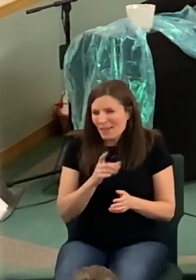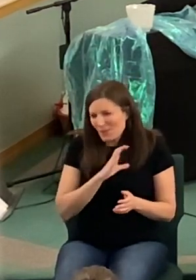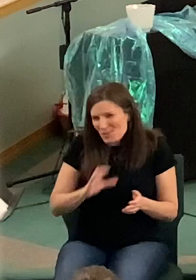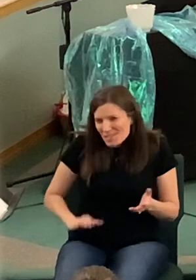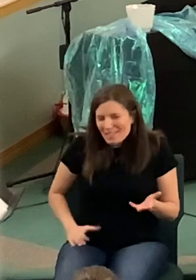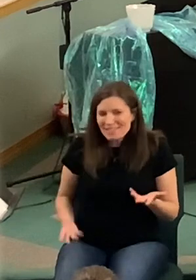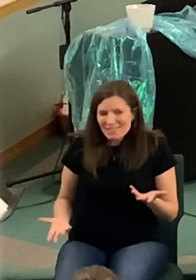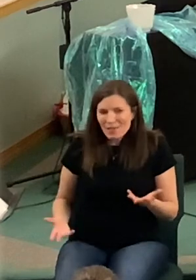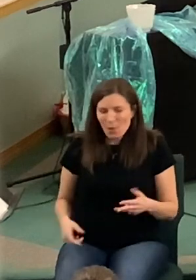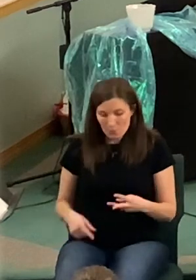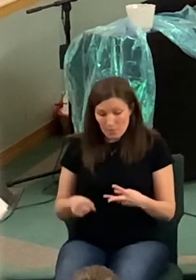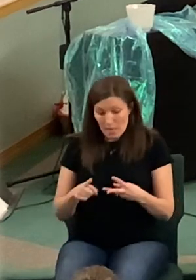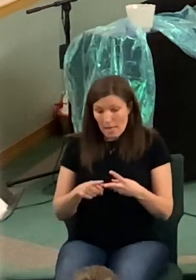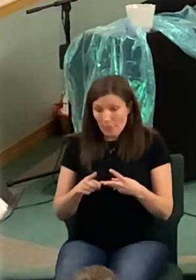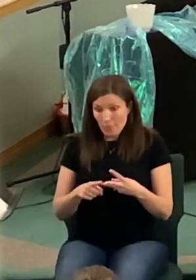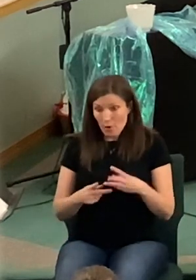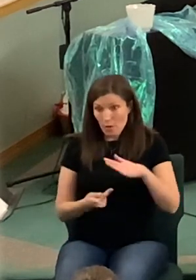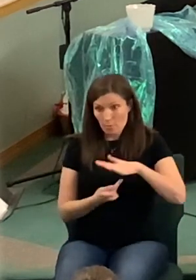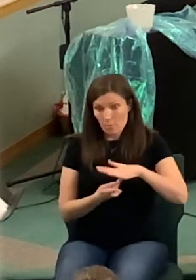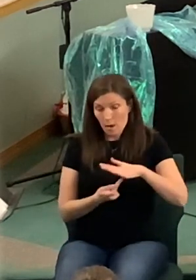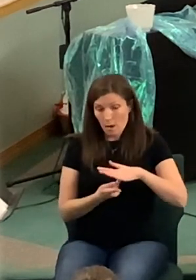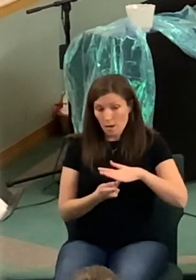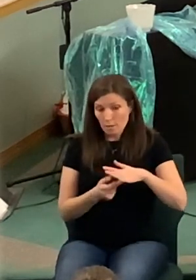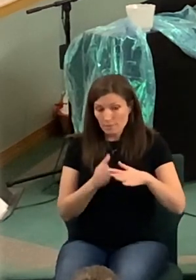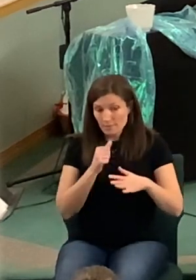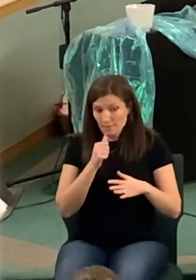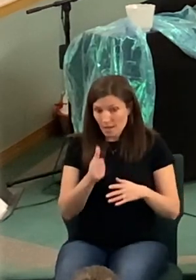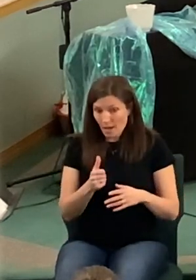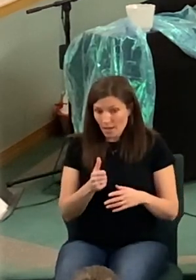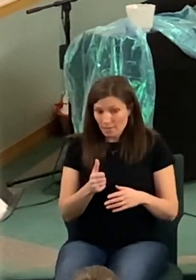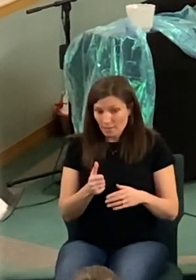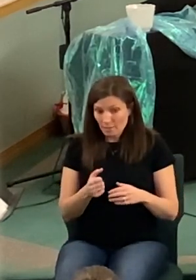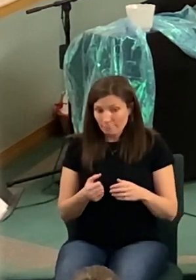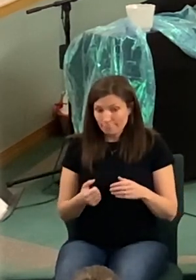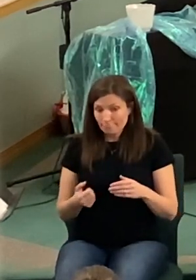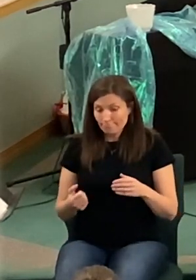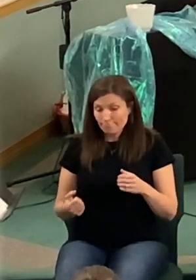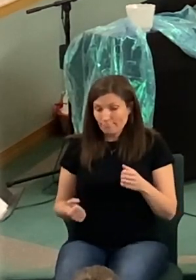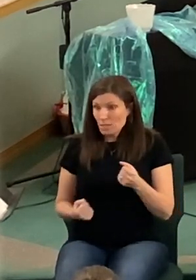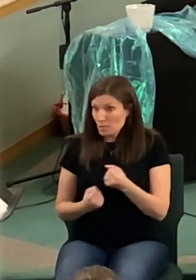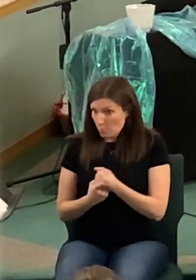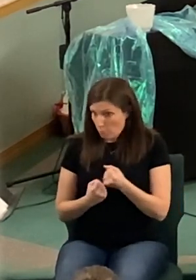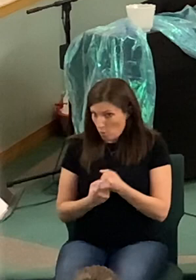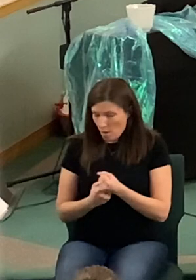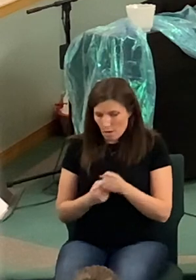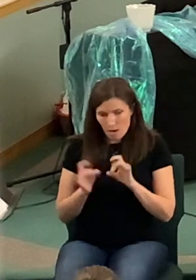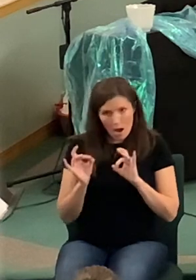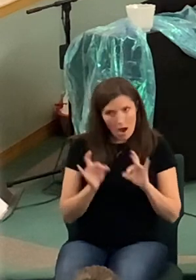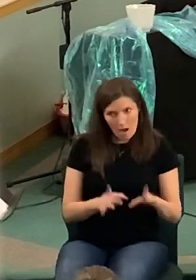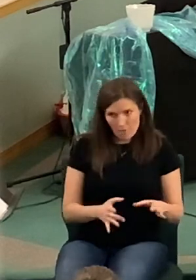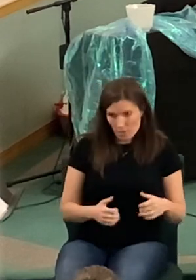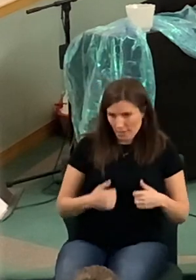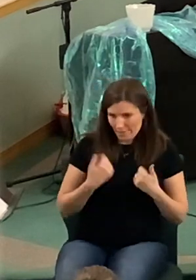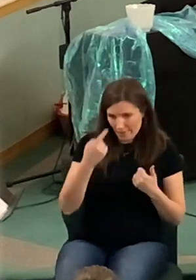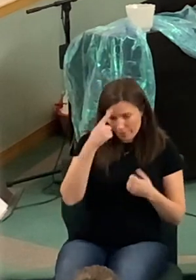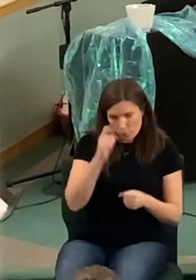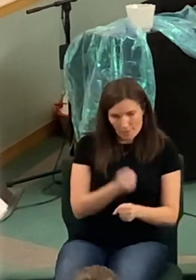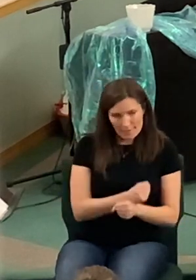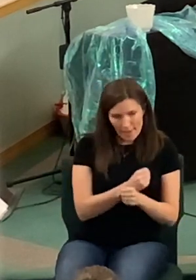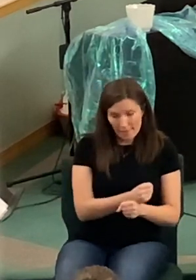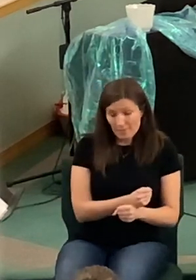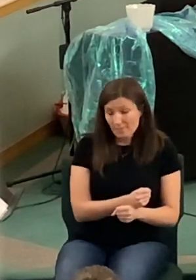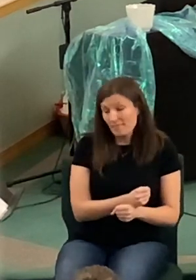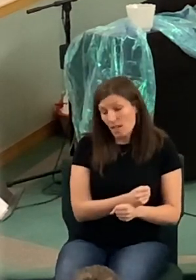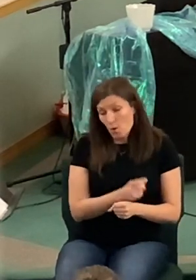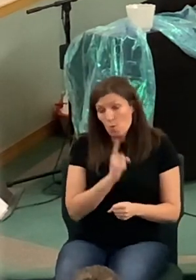not endorse terrible living conditions for slaves. In 1 Corinthians,